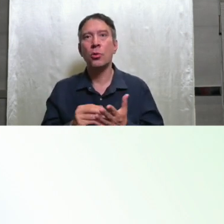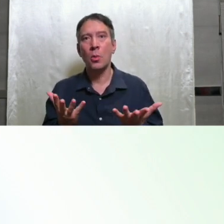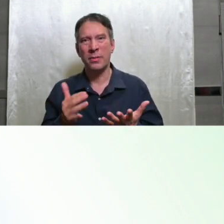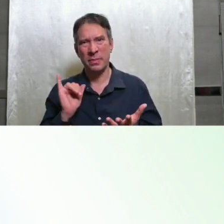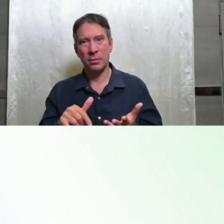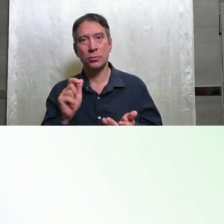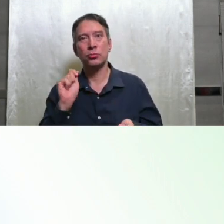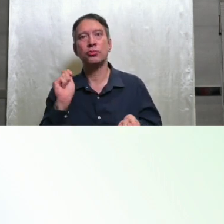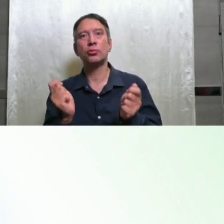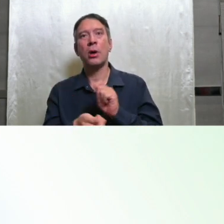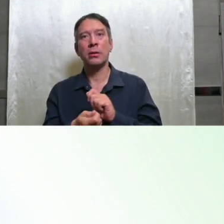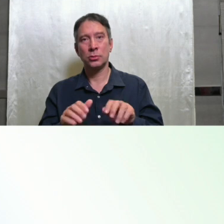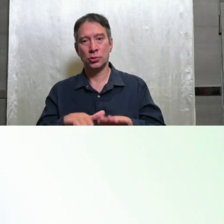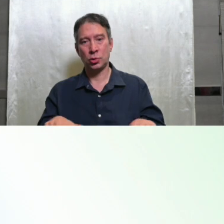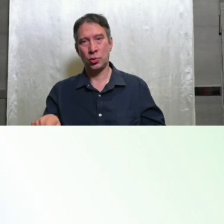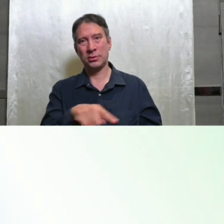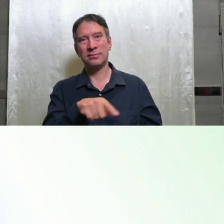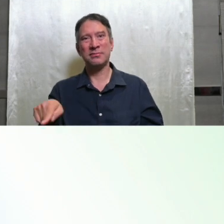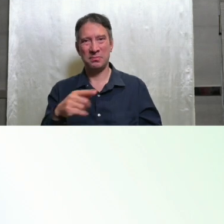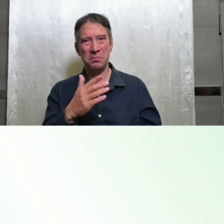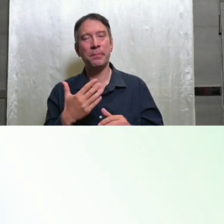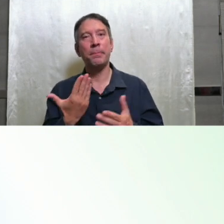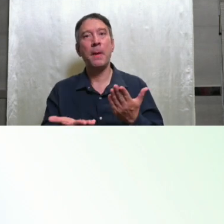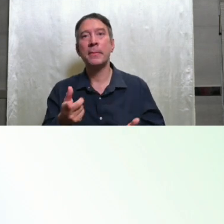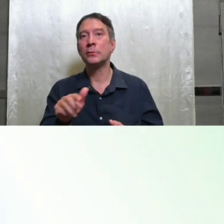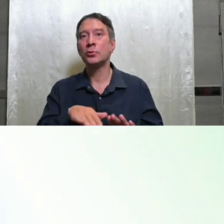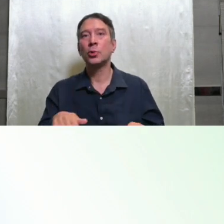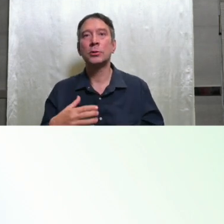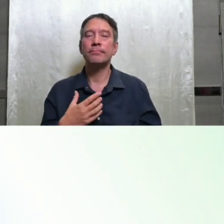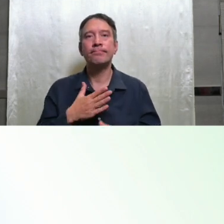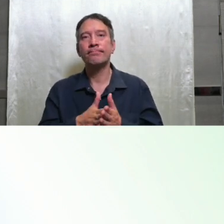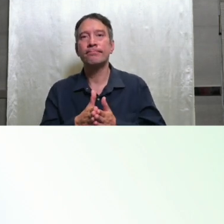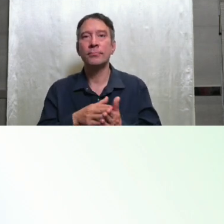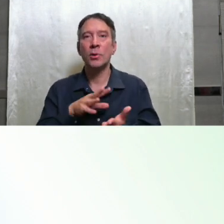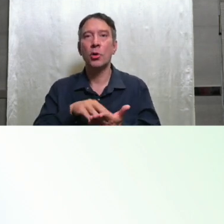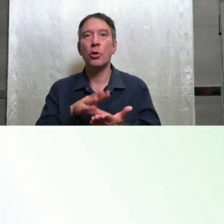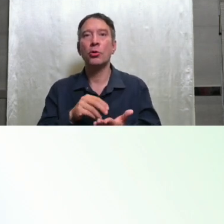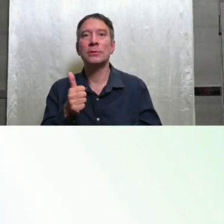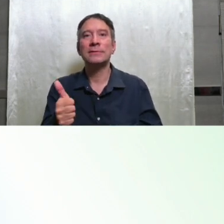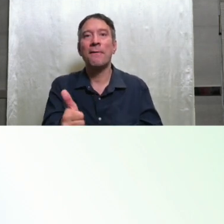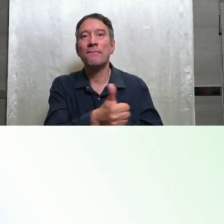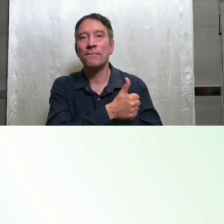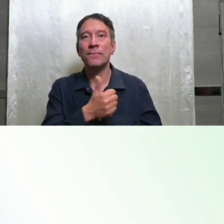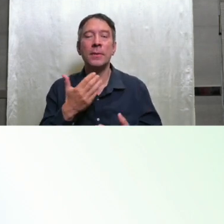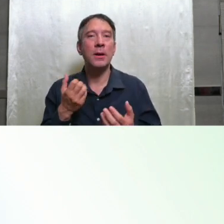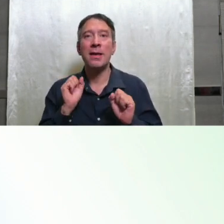bring teachers at the core of the policy and the technological evolutions that is happening to make sure that the students actually